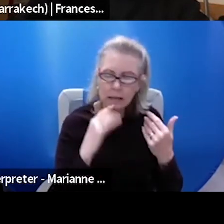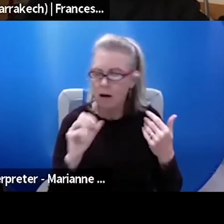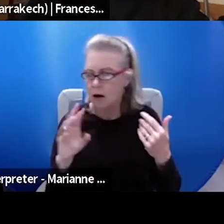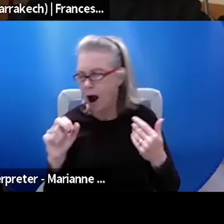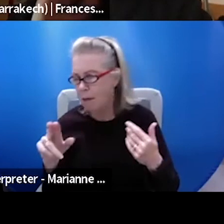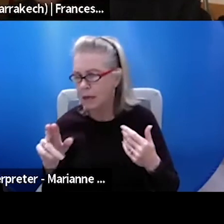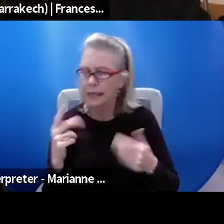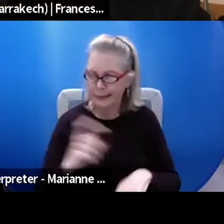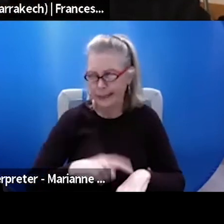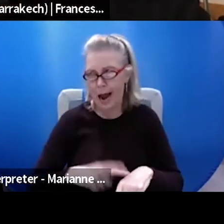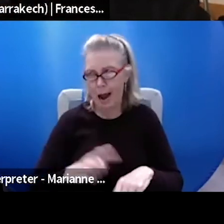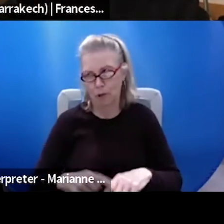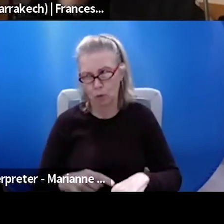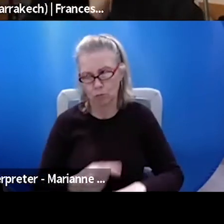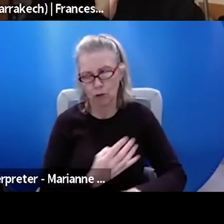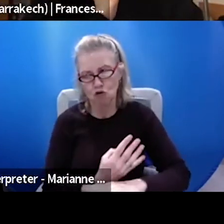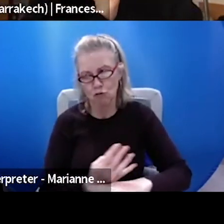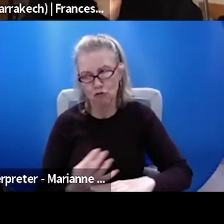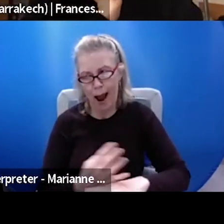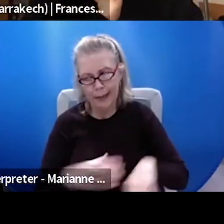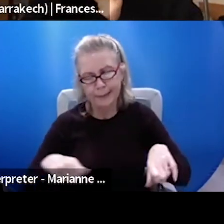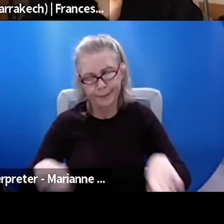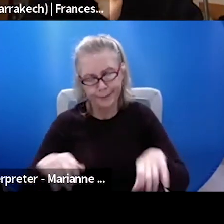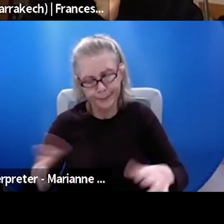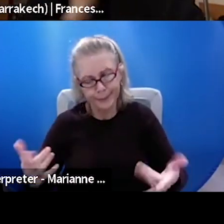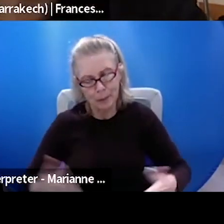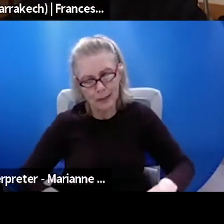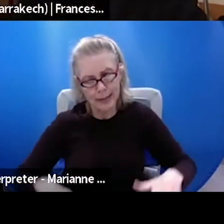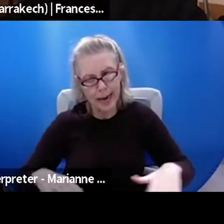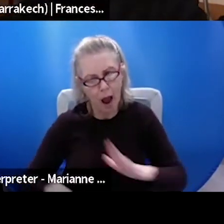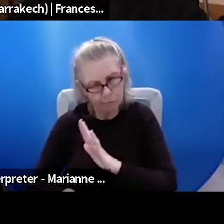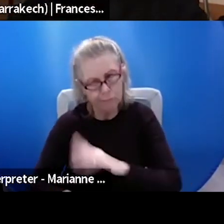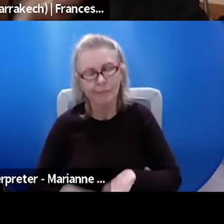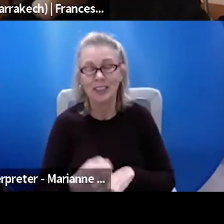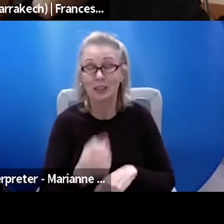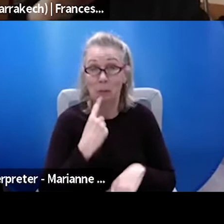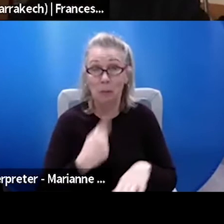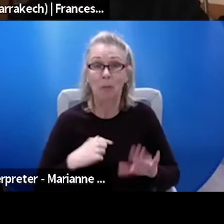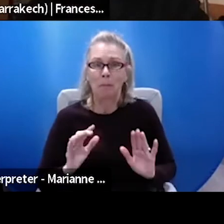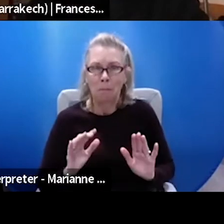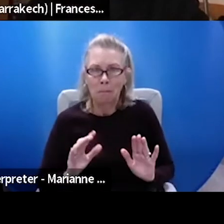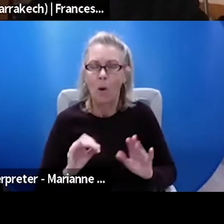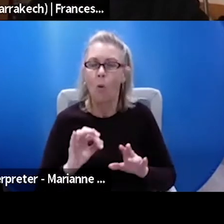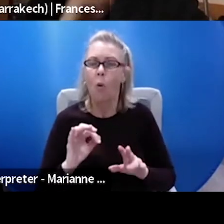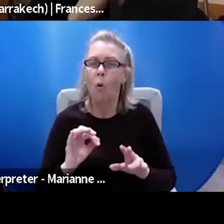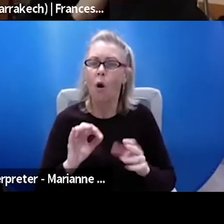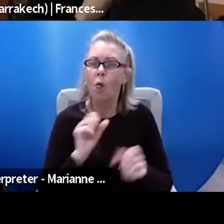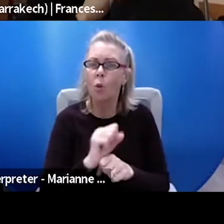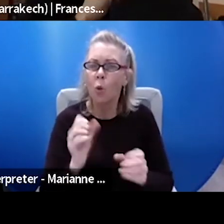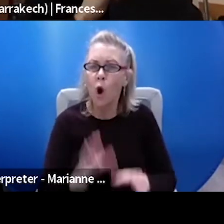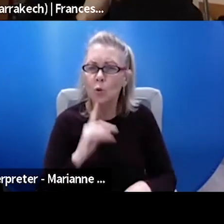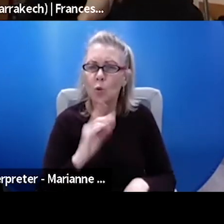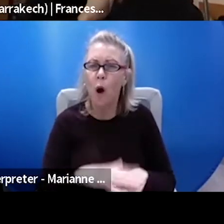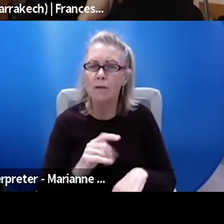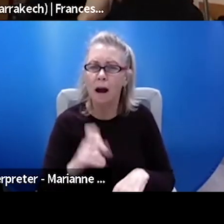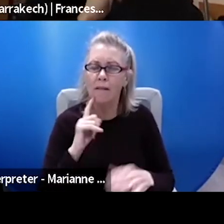cut the grass, like it's getting high, that kind of thing, or giving me feedback on the workers who were on site during the